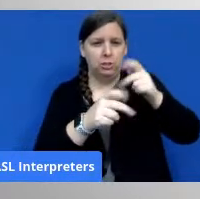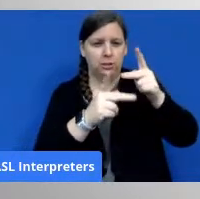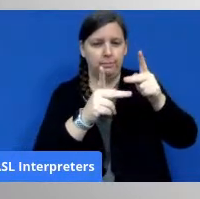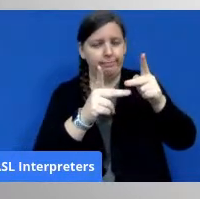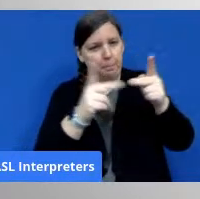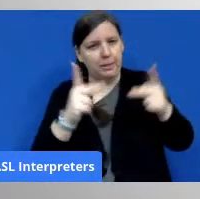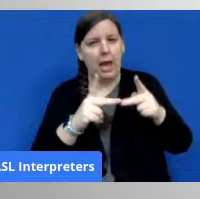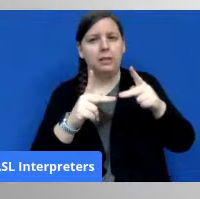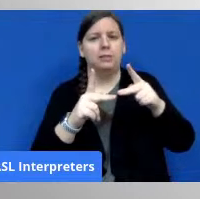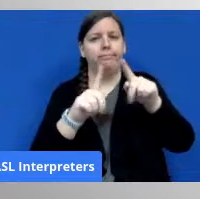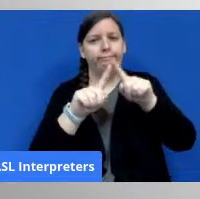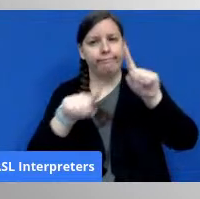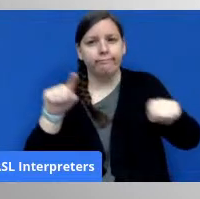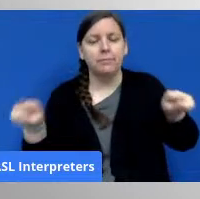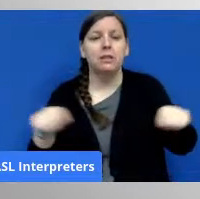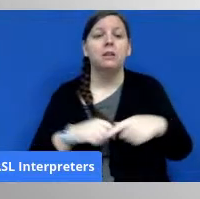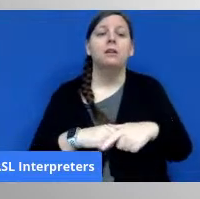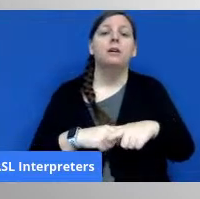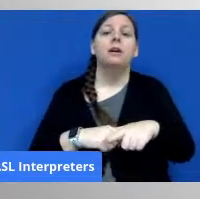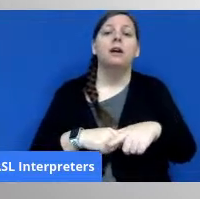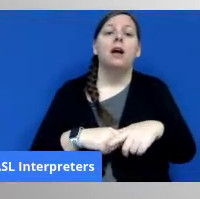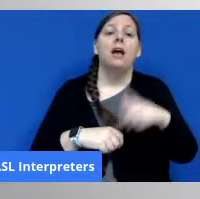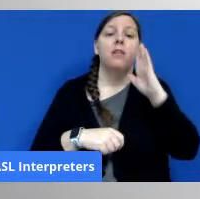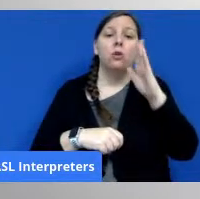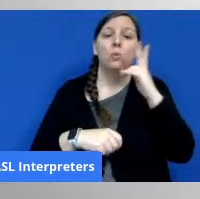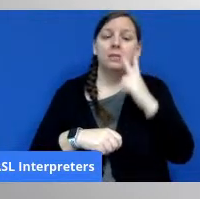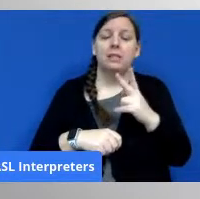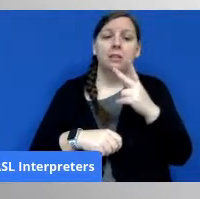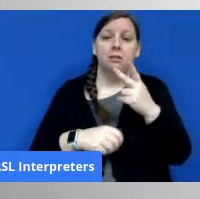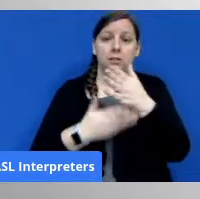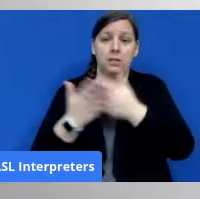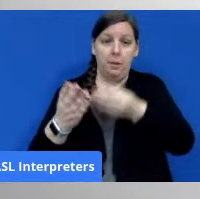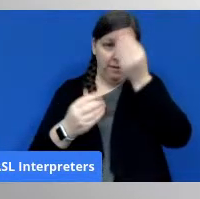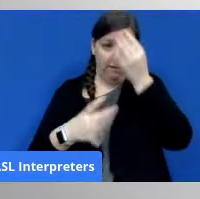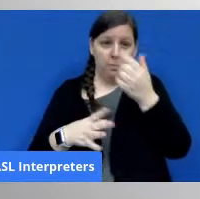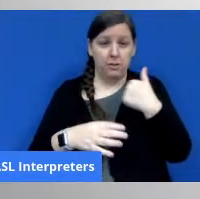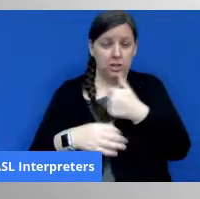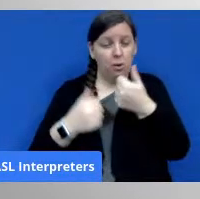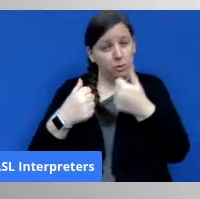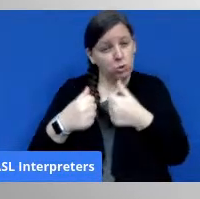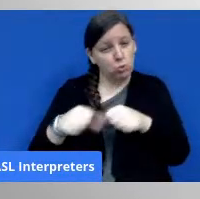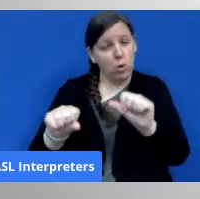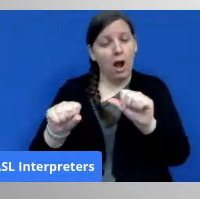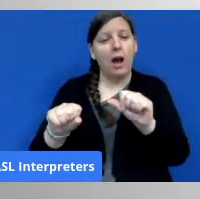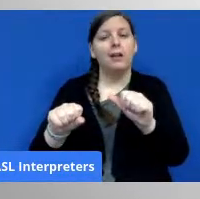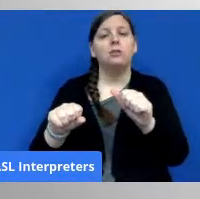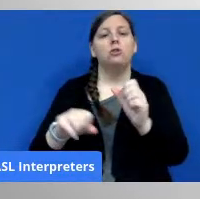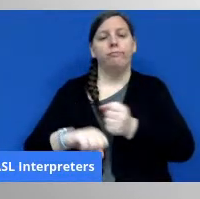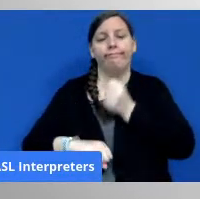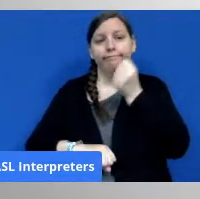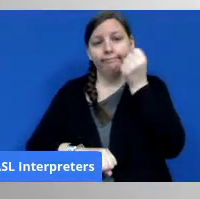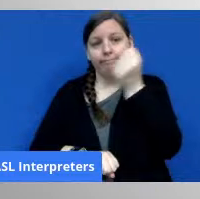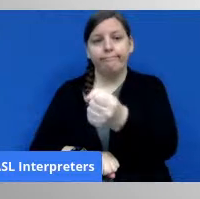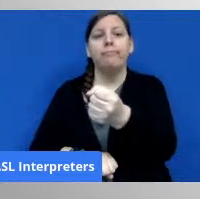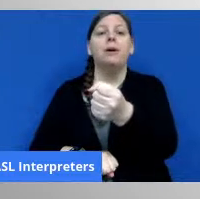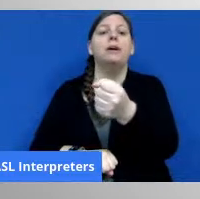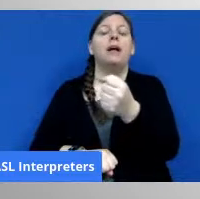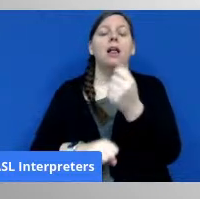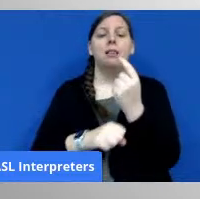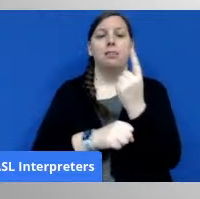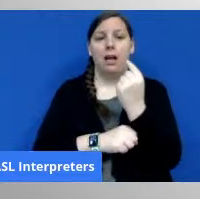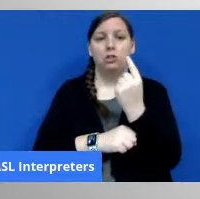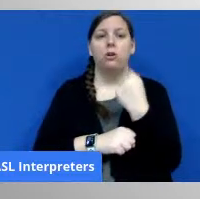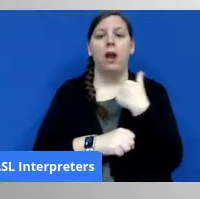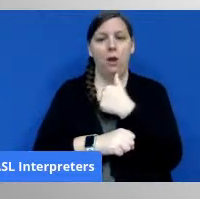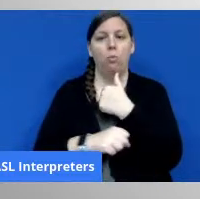some information that we tried implementing last school term, and we moved towards standardizing some of those things,